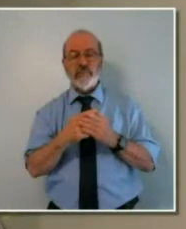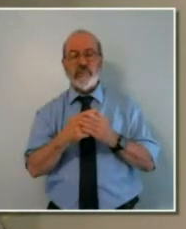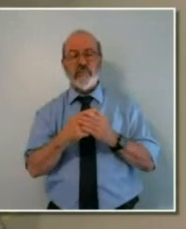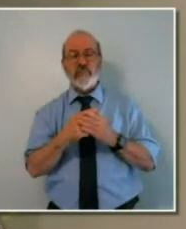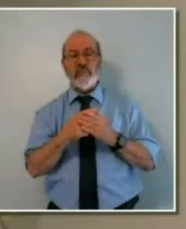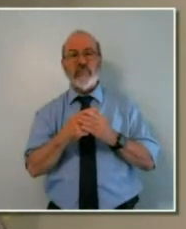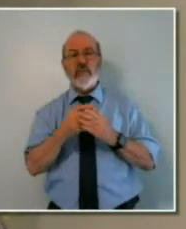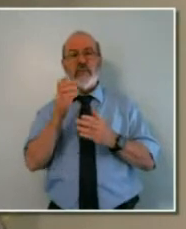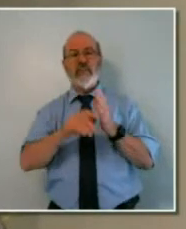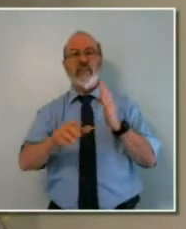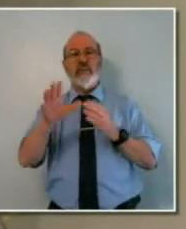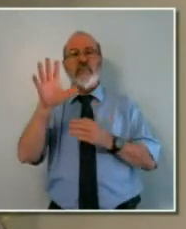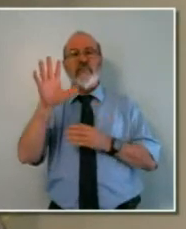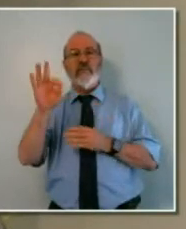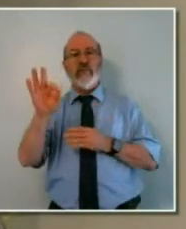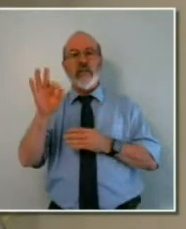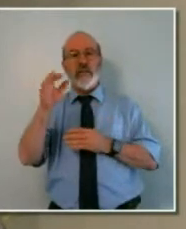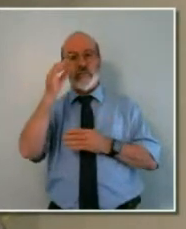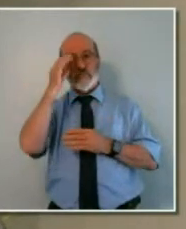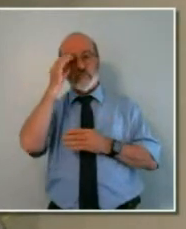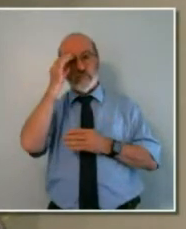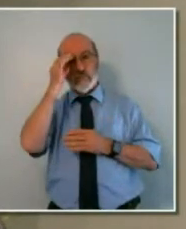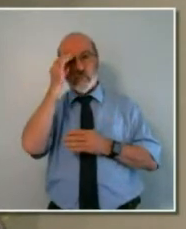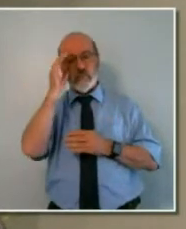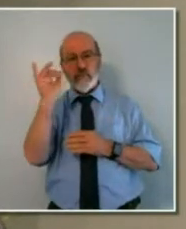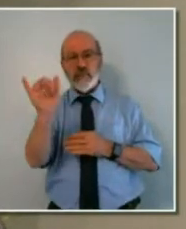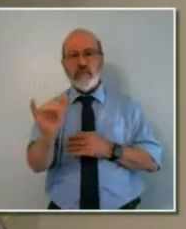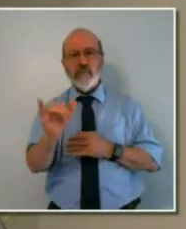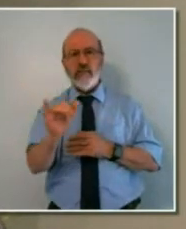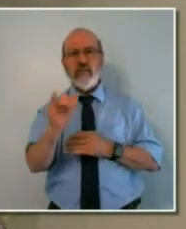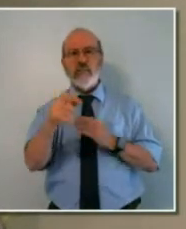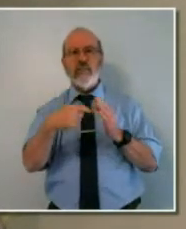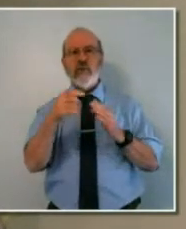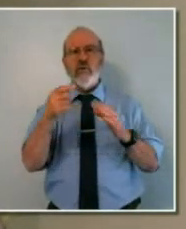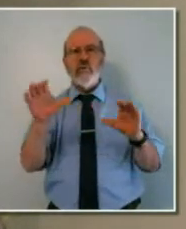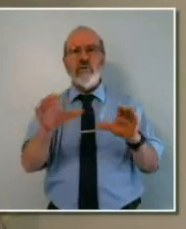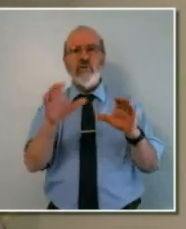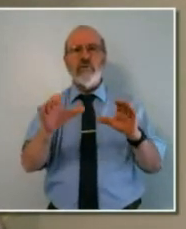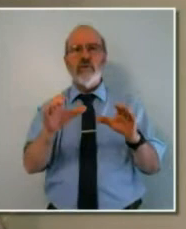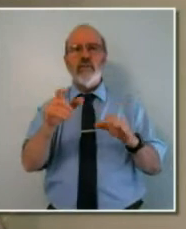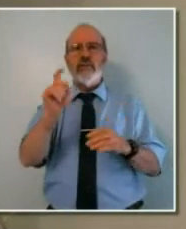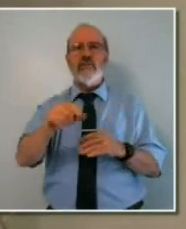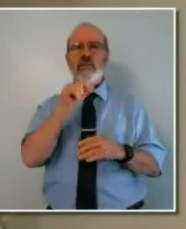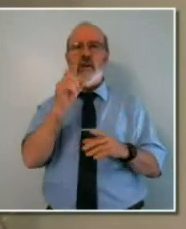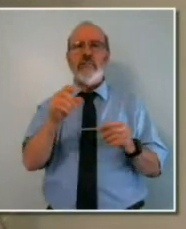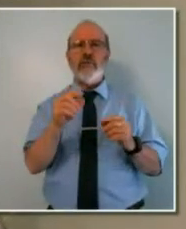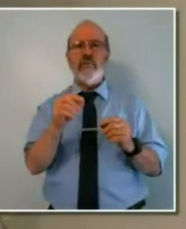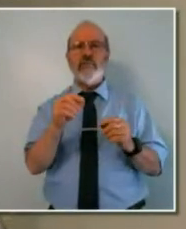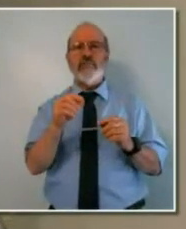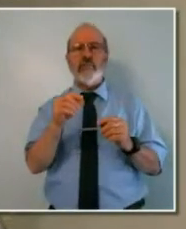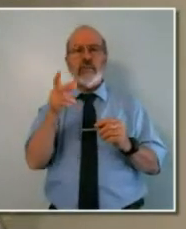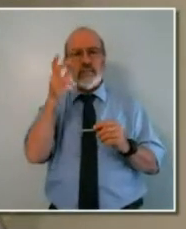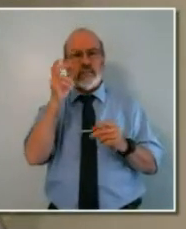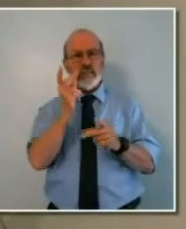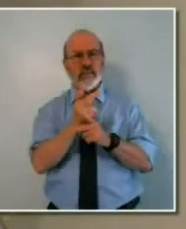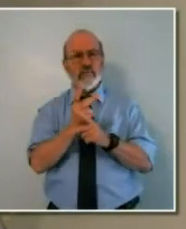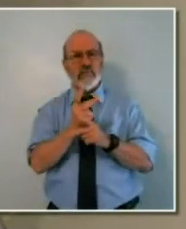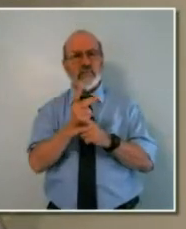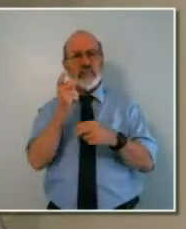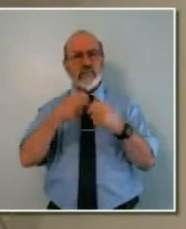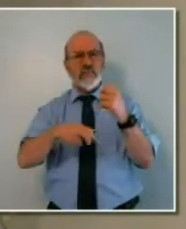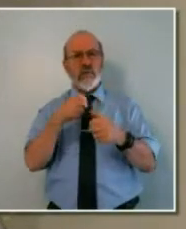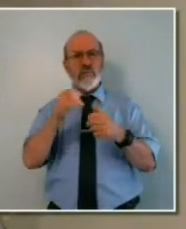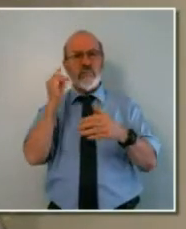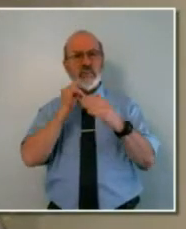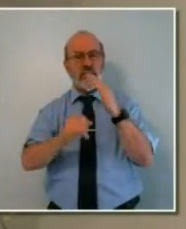chapter 59, the same thing. It's about what they're doing that they're not supposed to do. So here, listen carefully. The problem with Israel, with